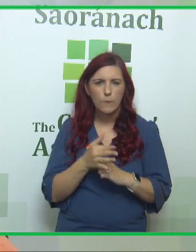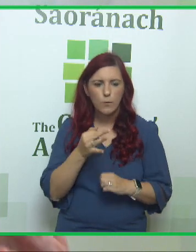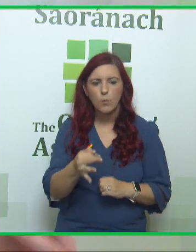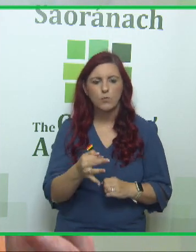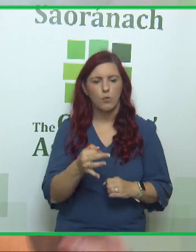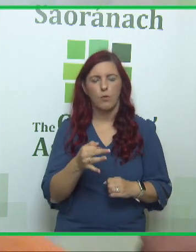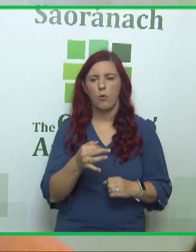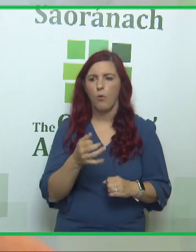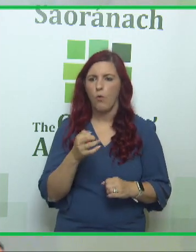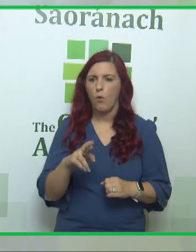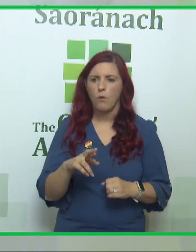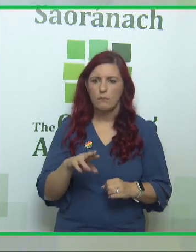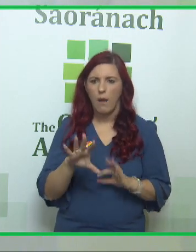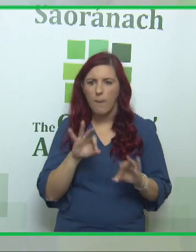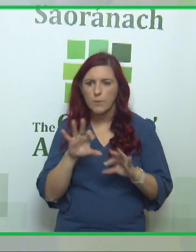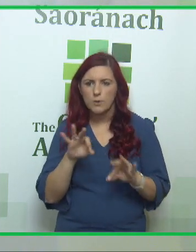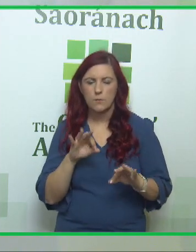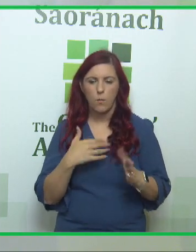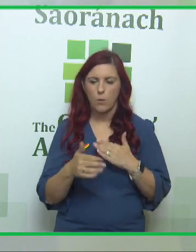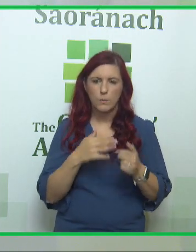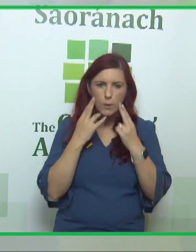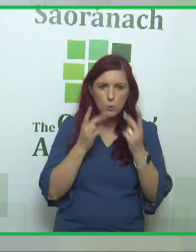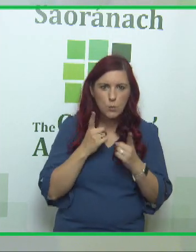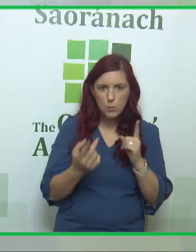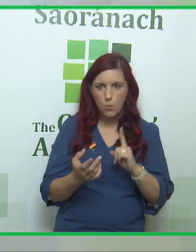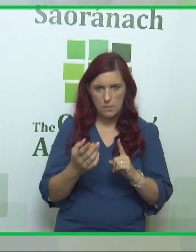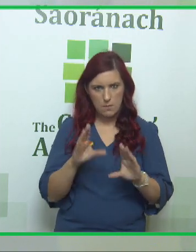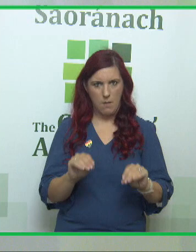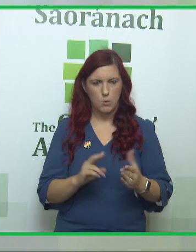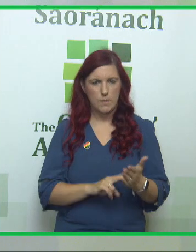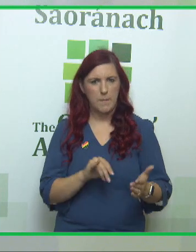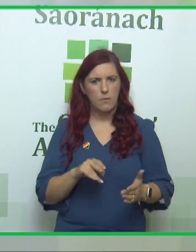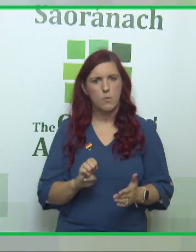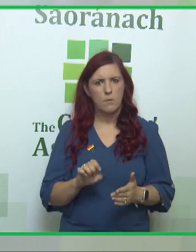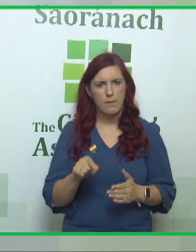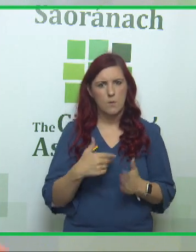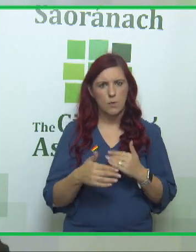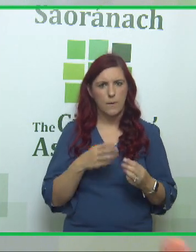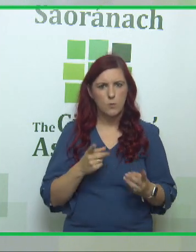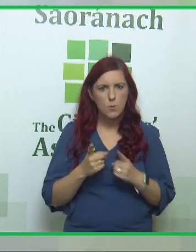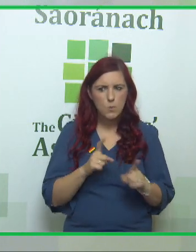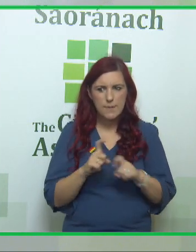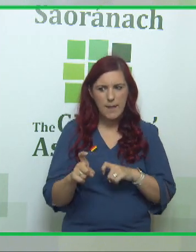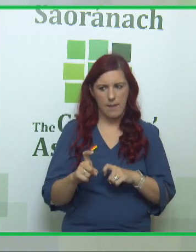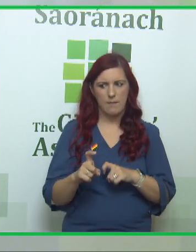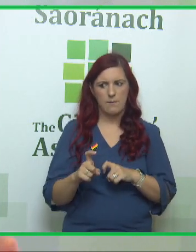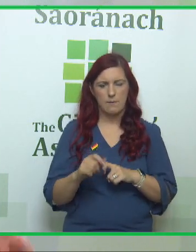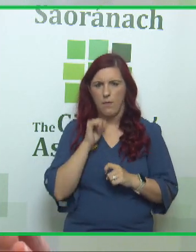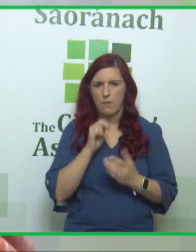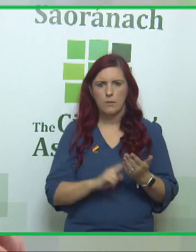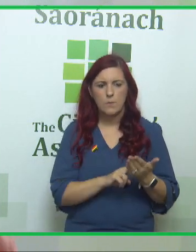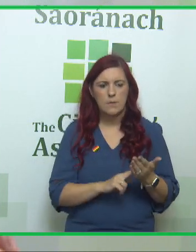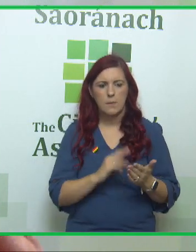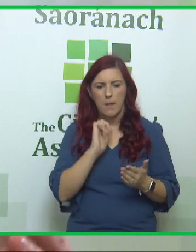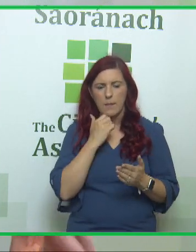the option that this is what you have to do to come off it, and this is what you have to do to stay off it. Because coming off